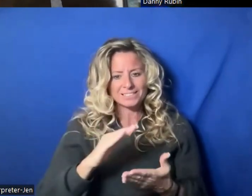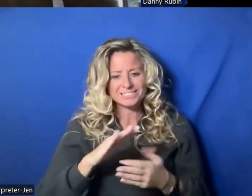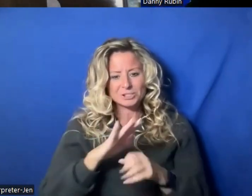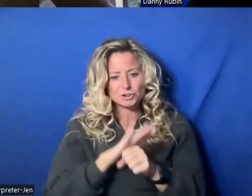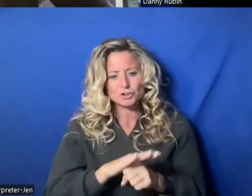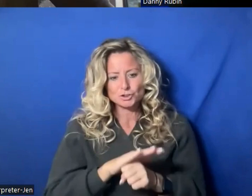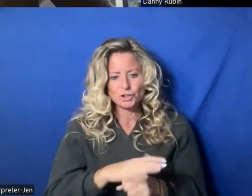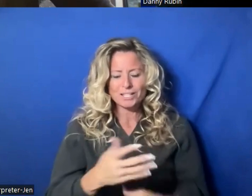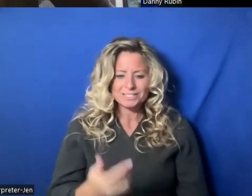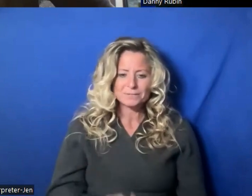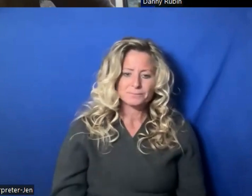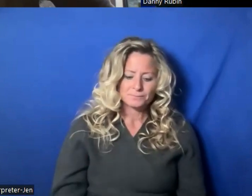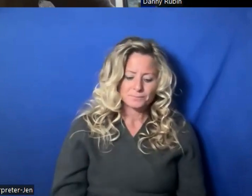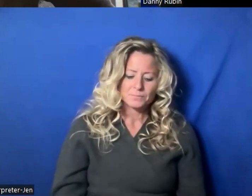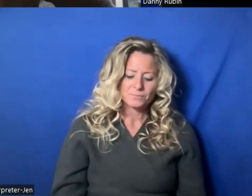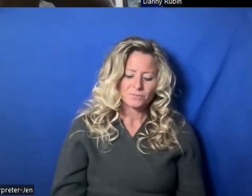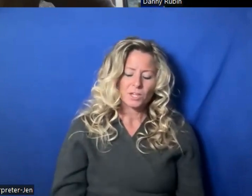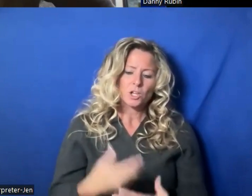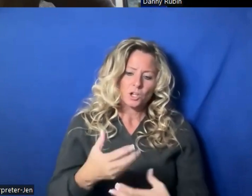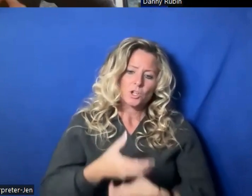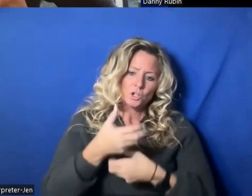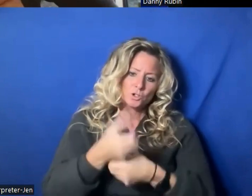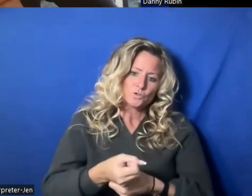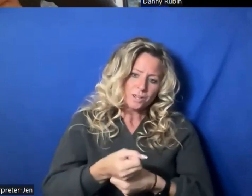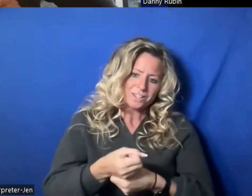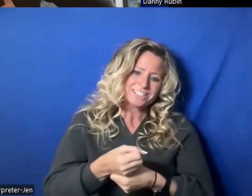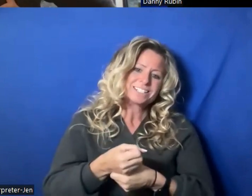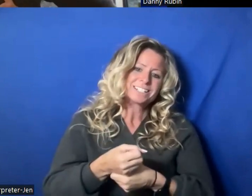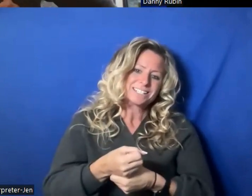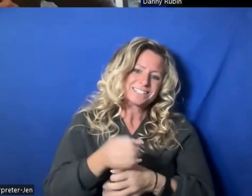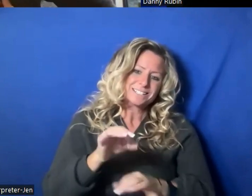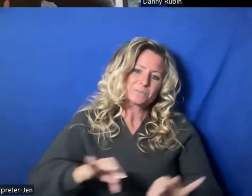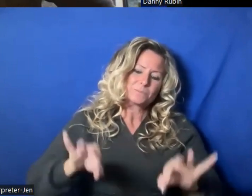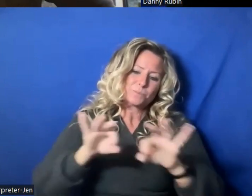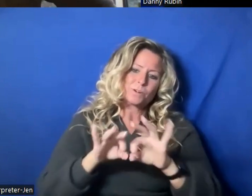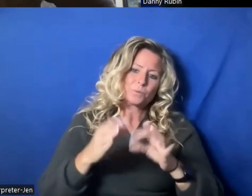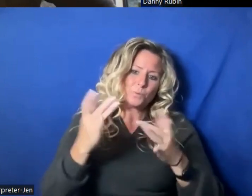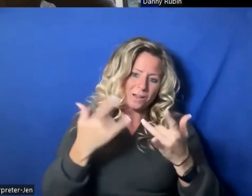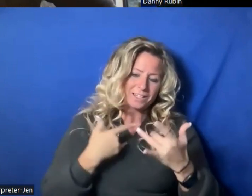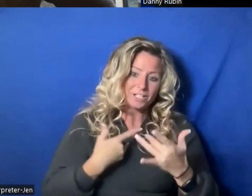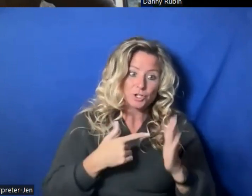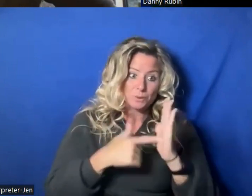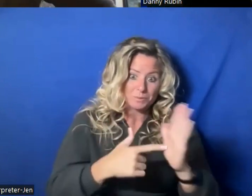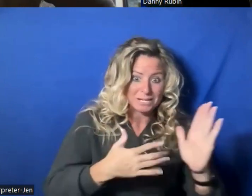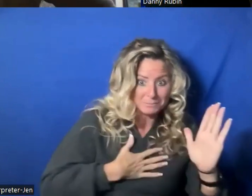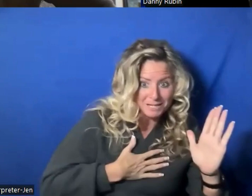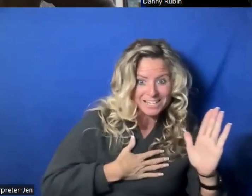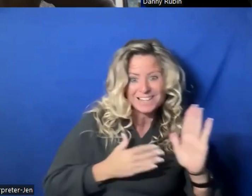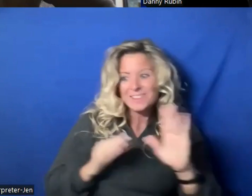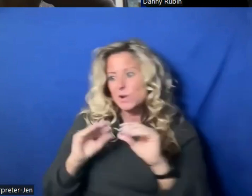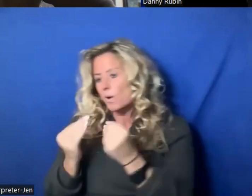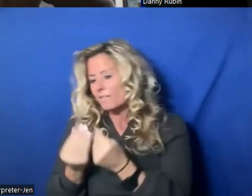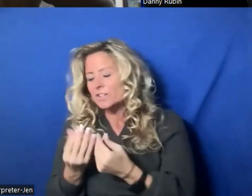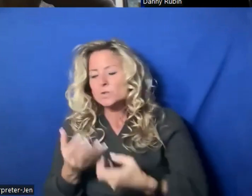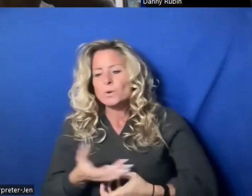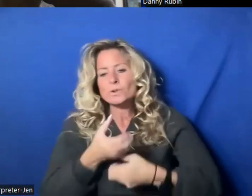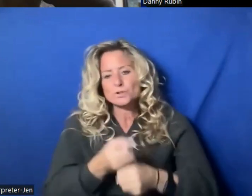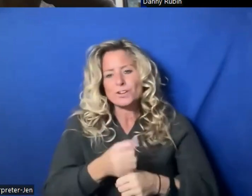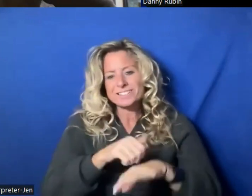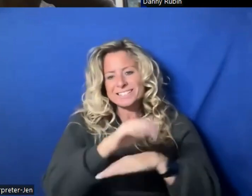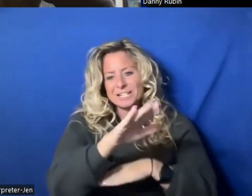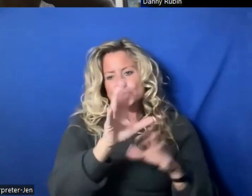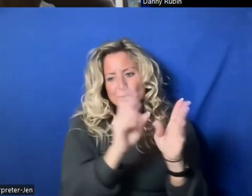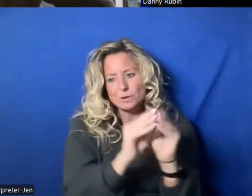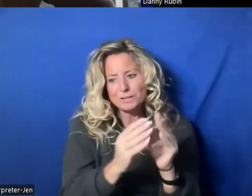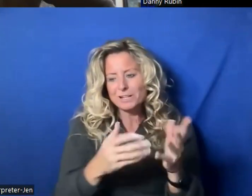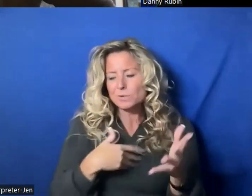the trust is really important because you're representing my office, you're representing me. And so making sure that I can trust to send you to a meeting or trust